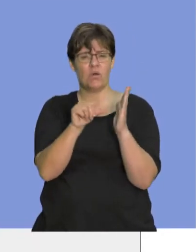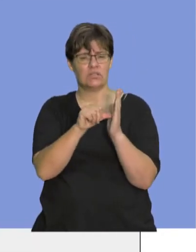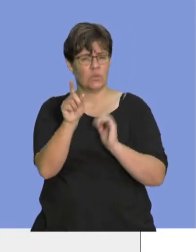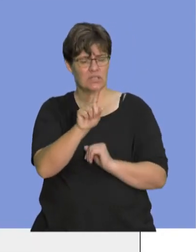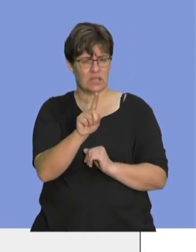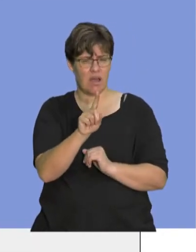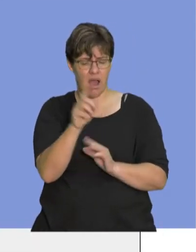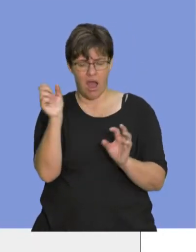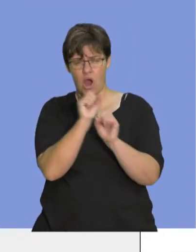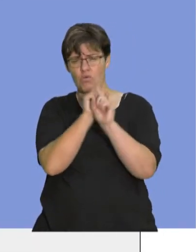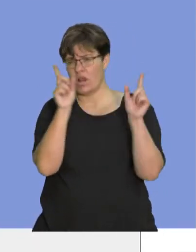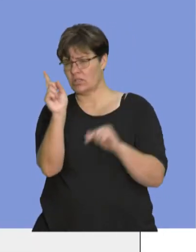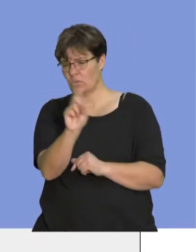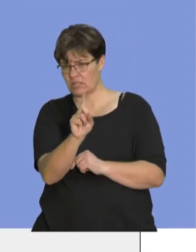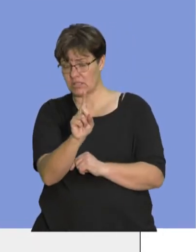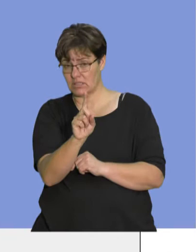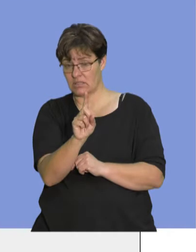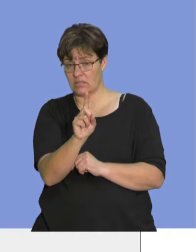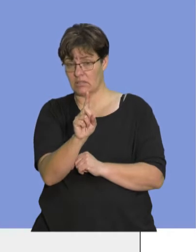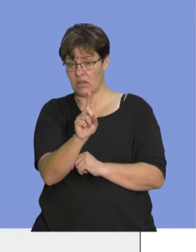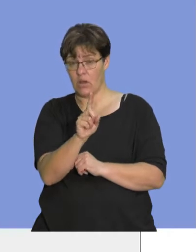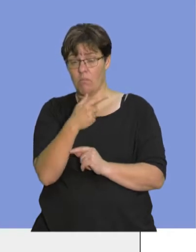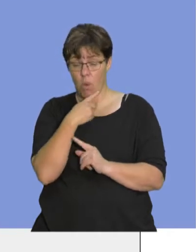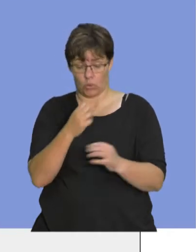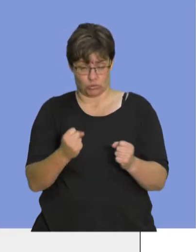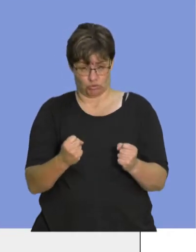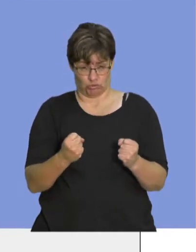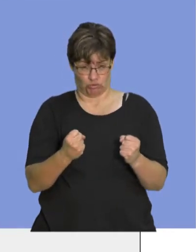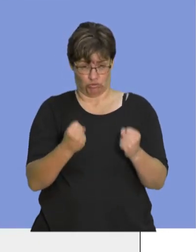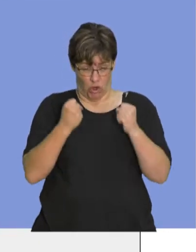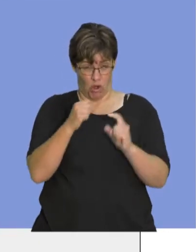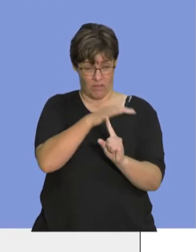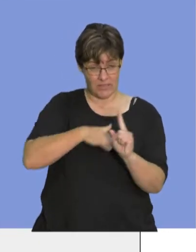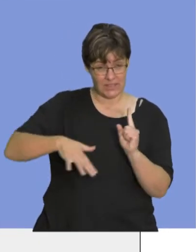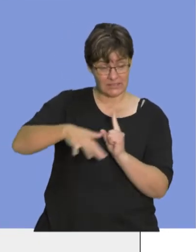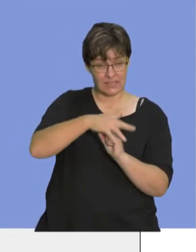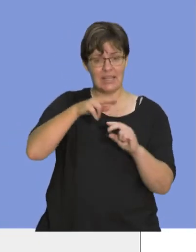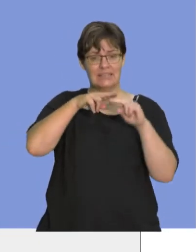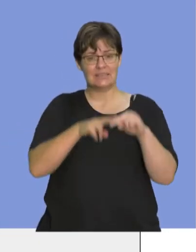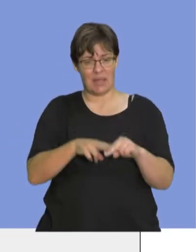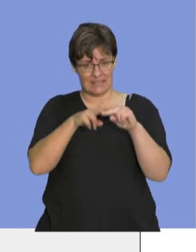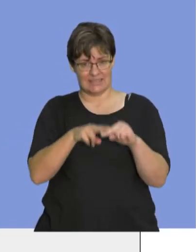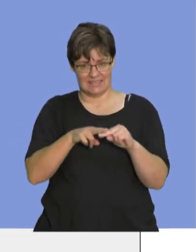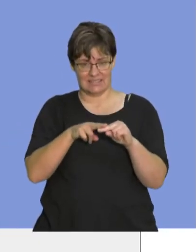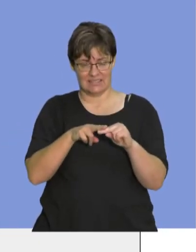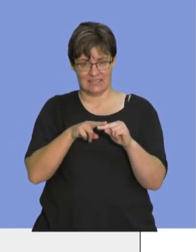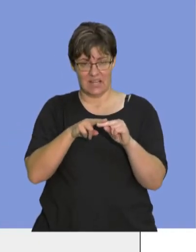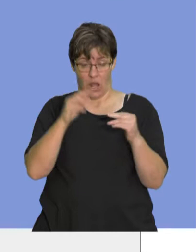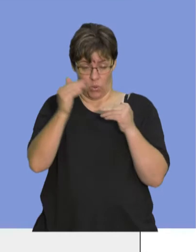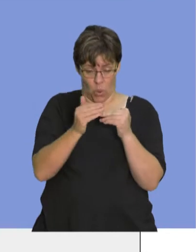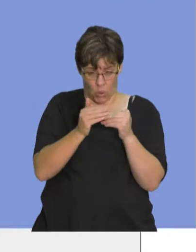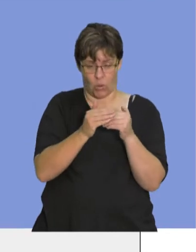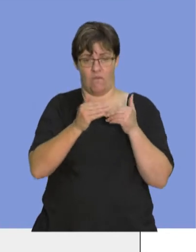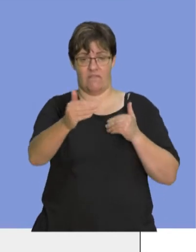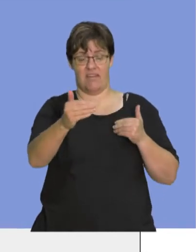that's very important is that you need to realize that the strength of the field how strong the field is depends on the